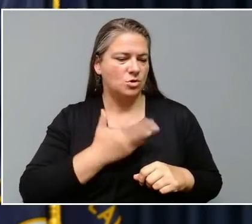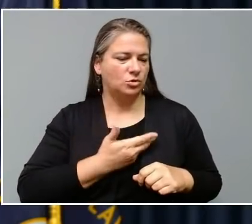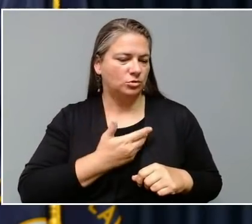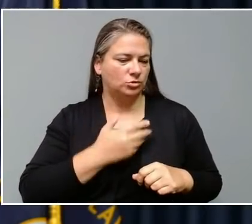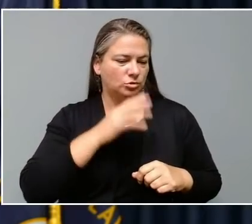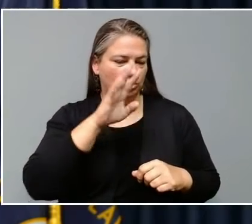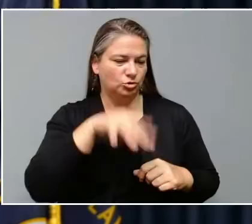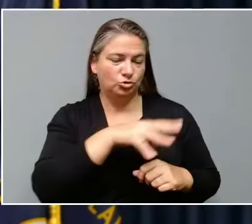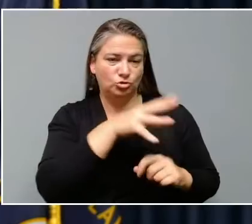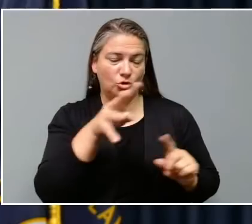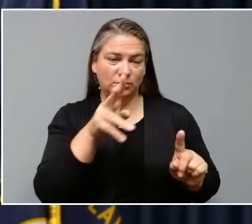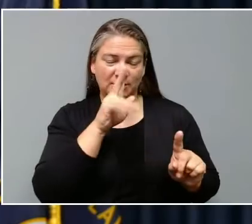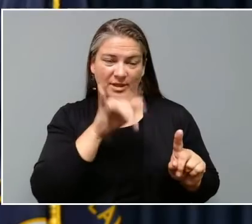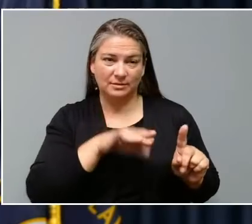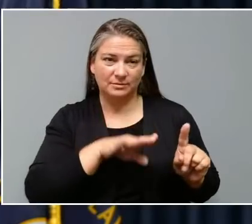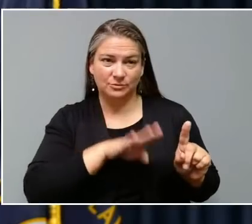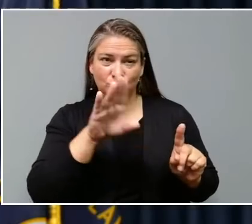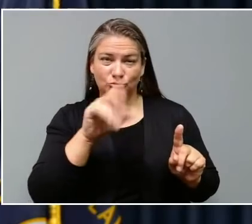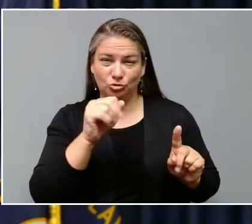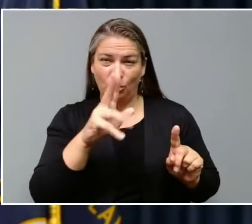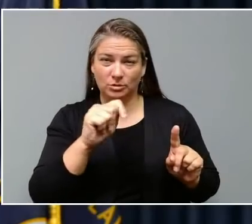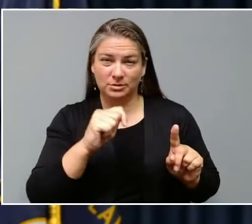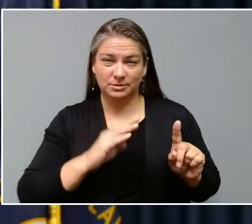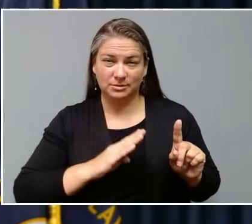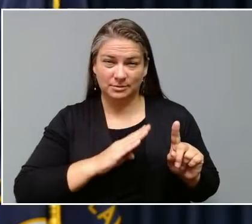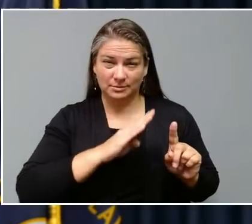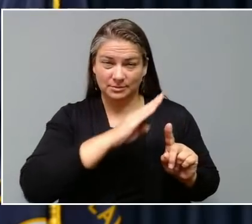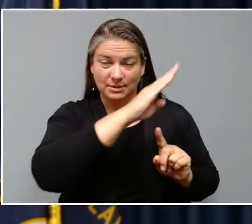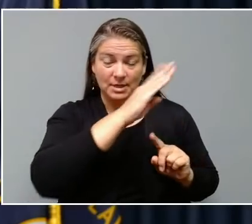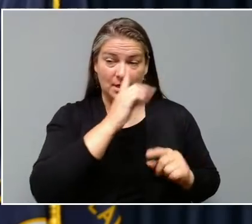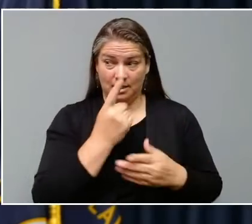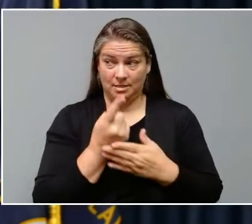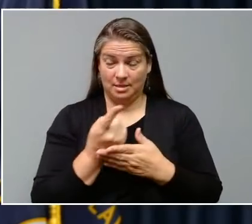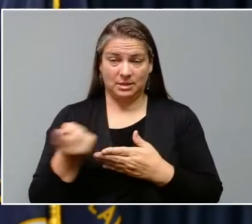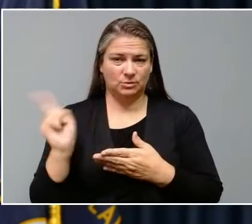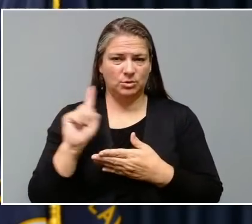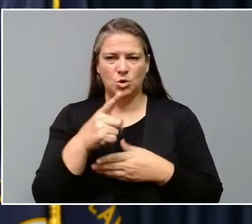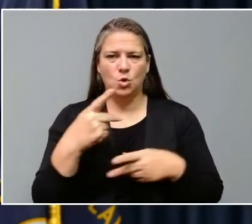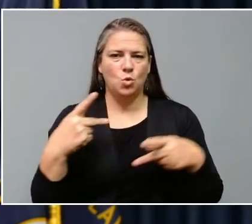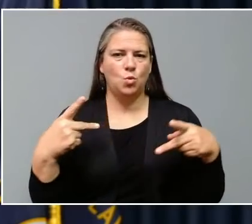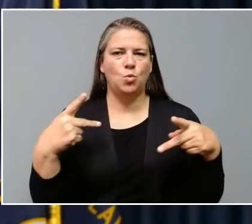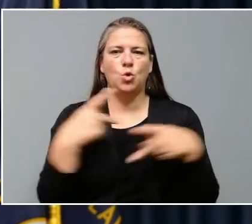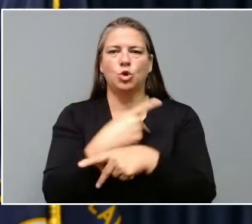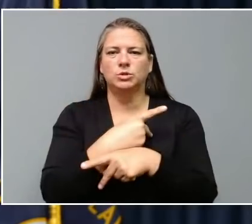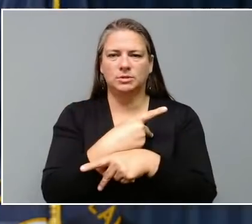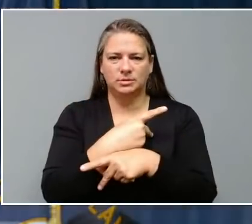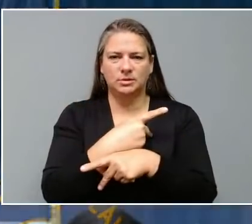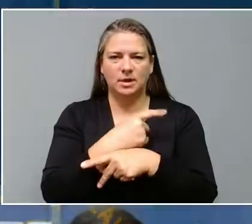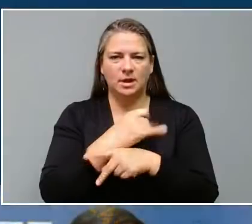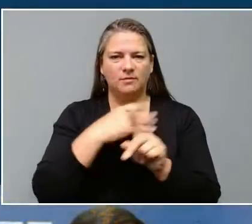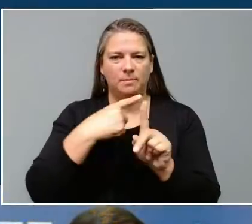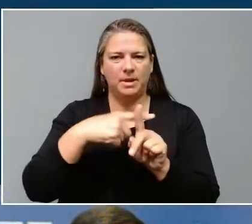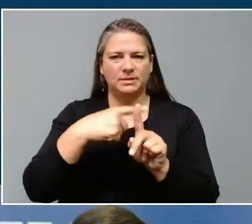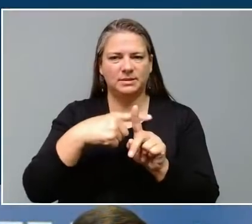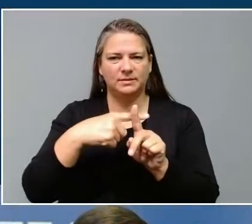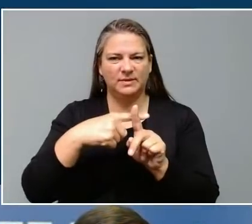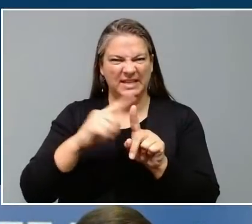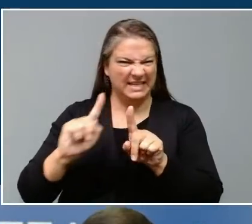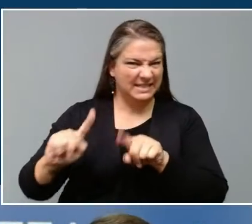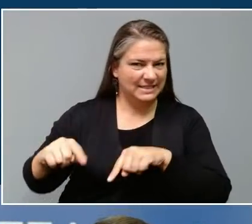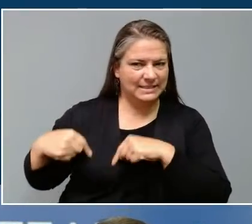see once again that last week was the worst week in terms of cases since this